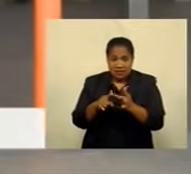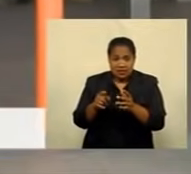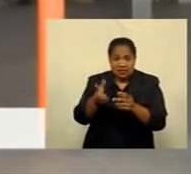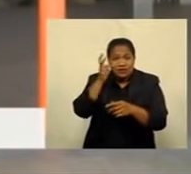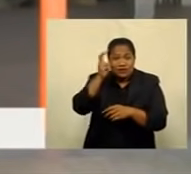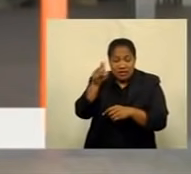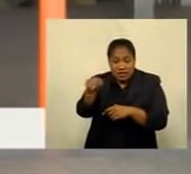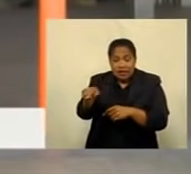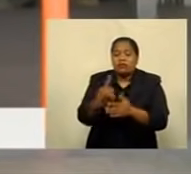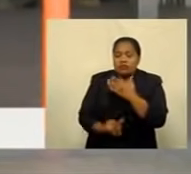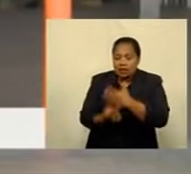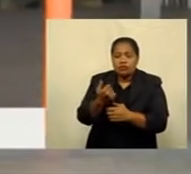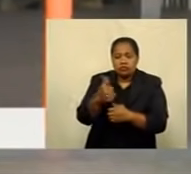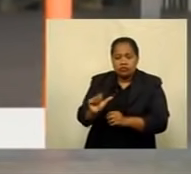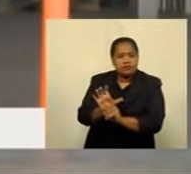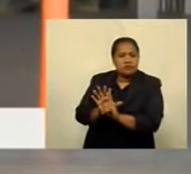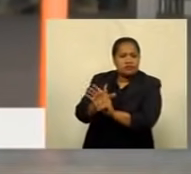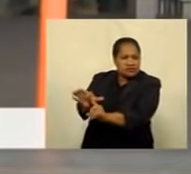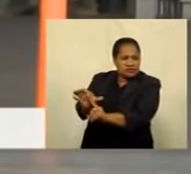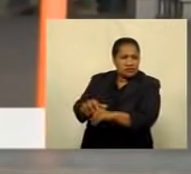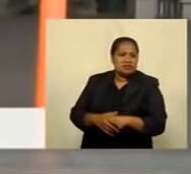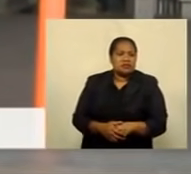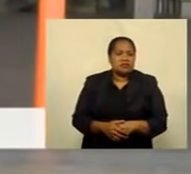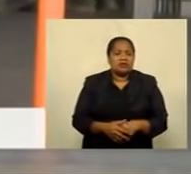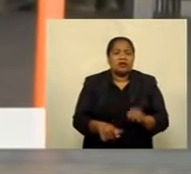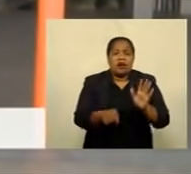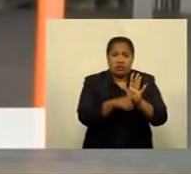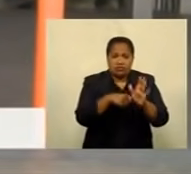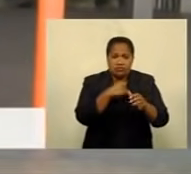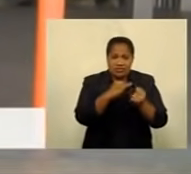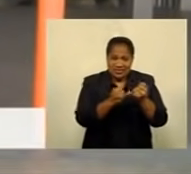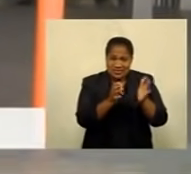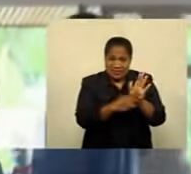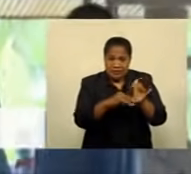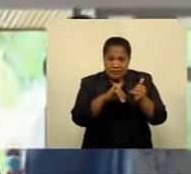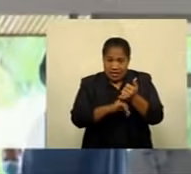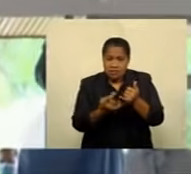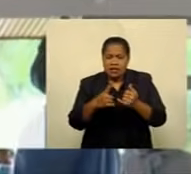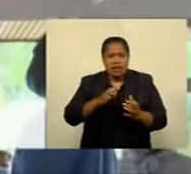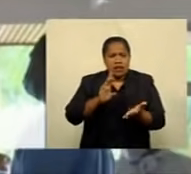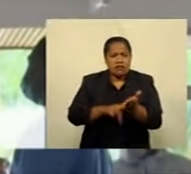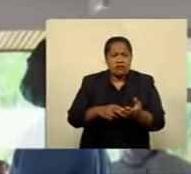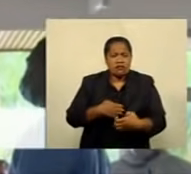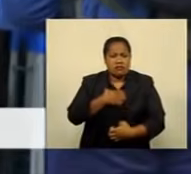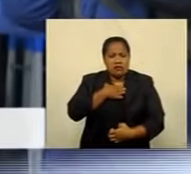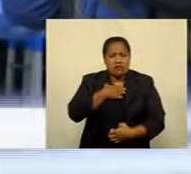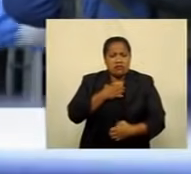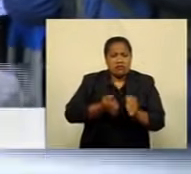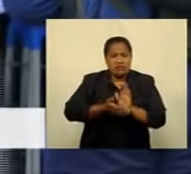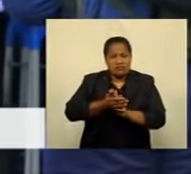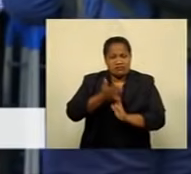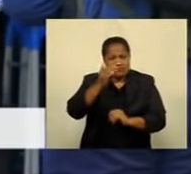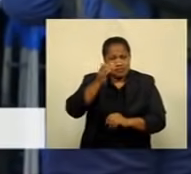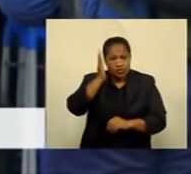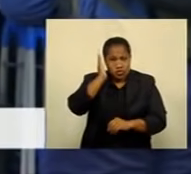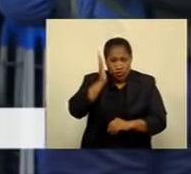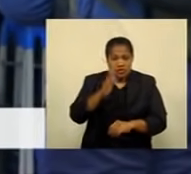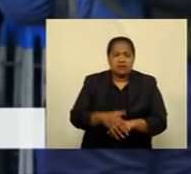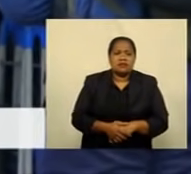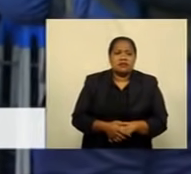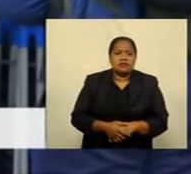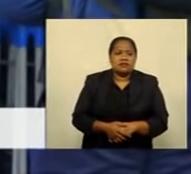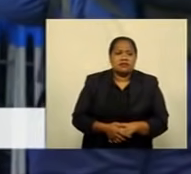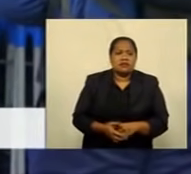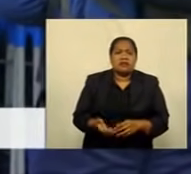there are bubbles at the Ratu Sukuna Memorial School and Nambua Secondary School. The Queen Elizabeth Barracks in Nambua is being kept clear of